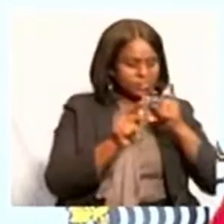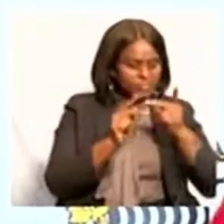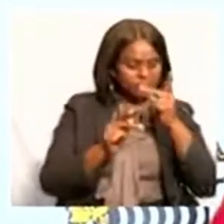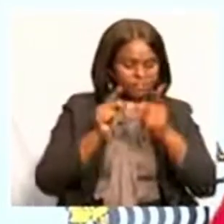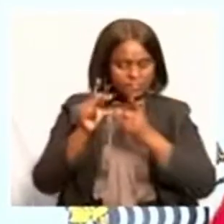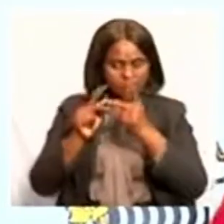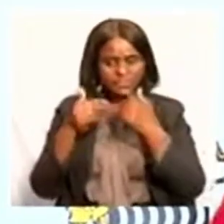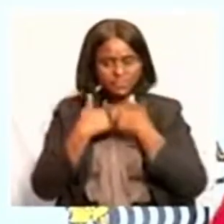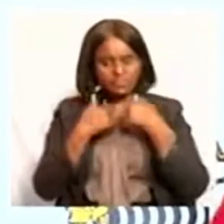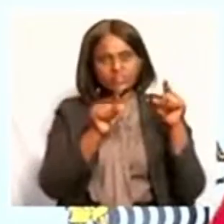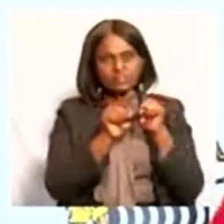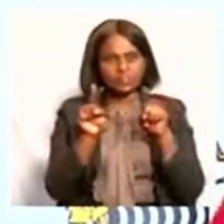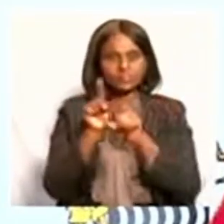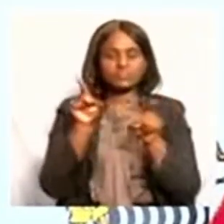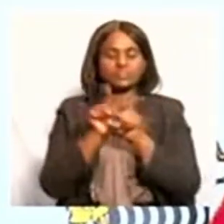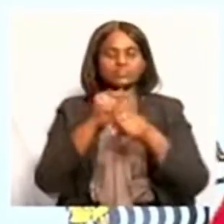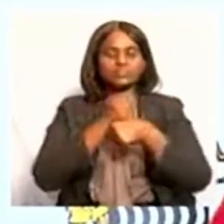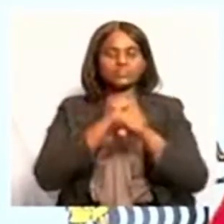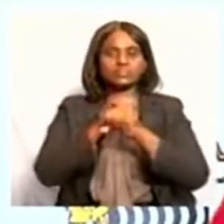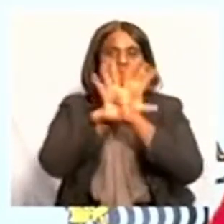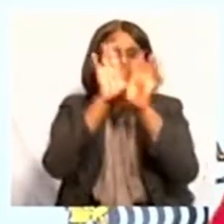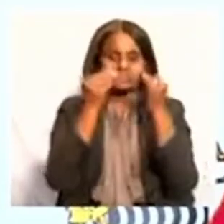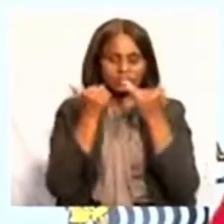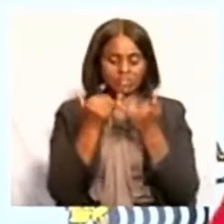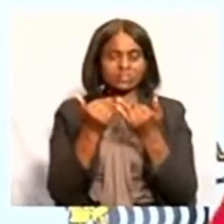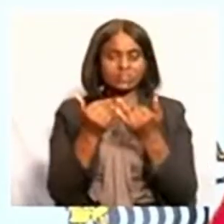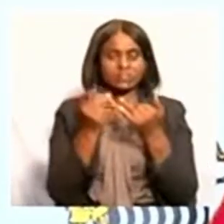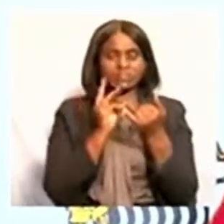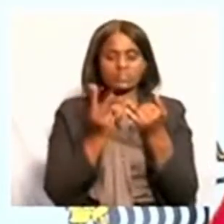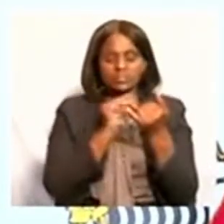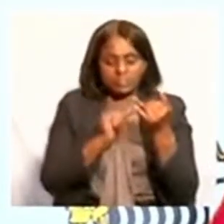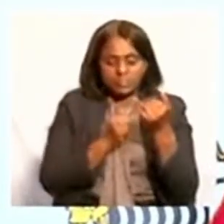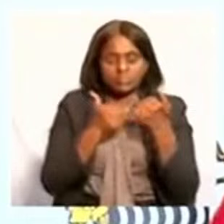also been automated. So currently we are